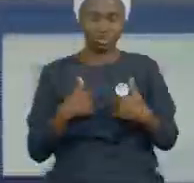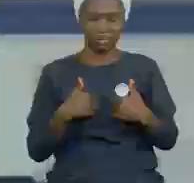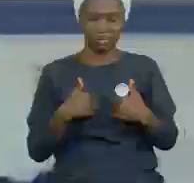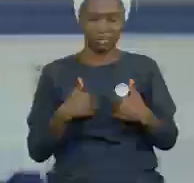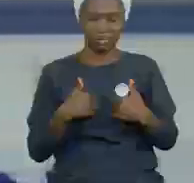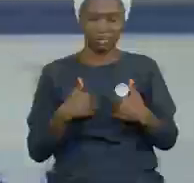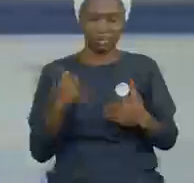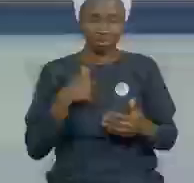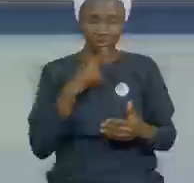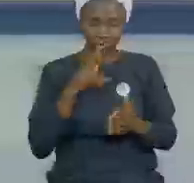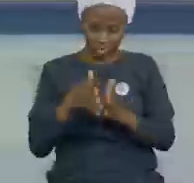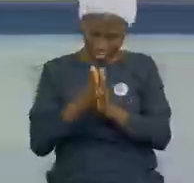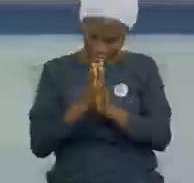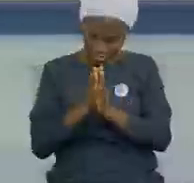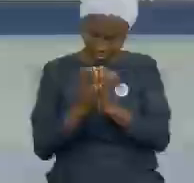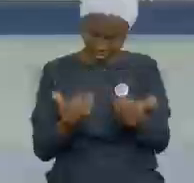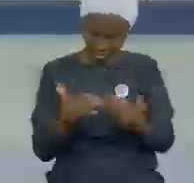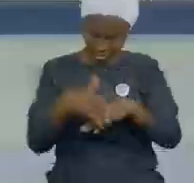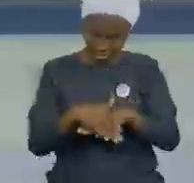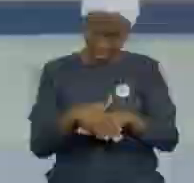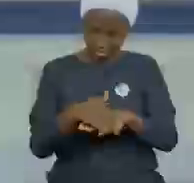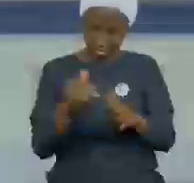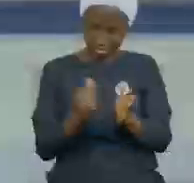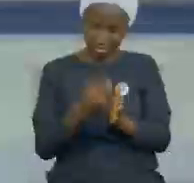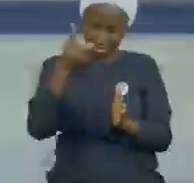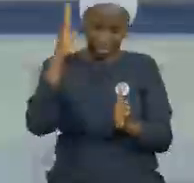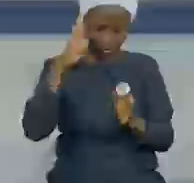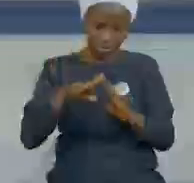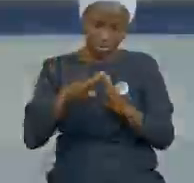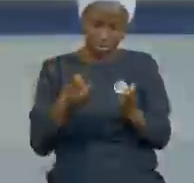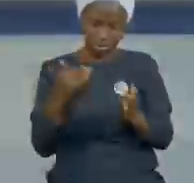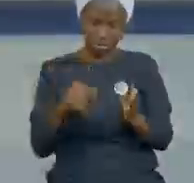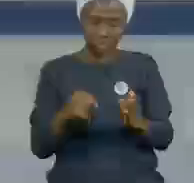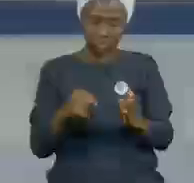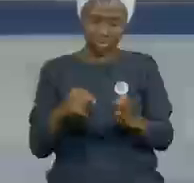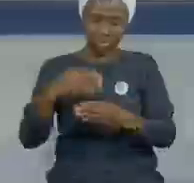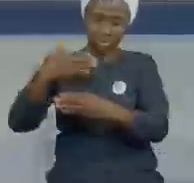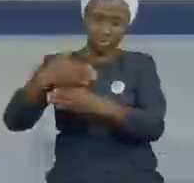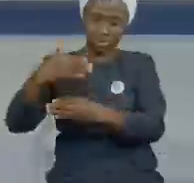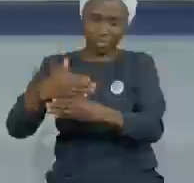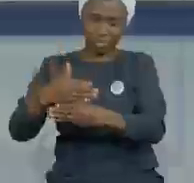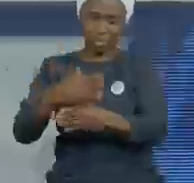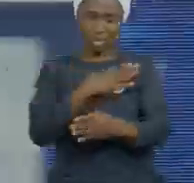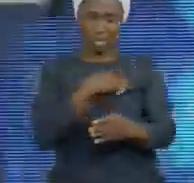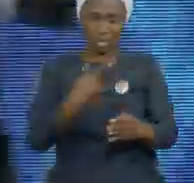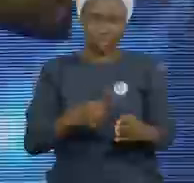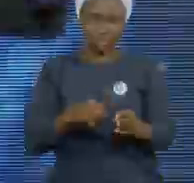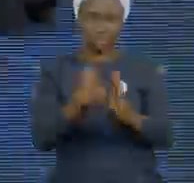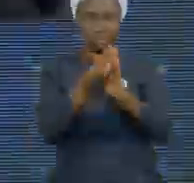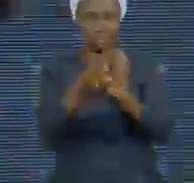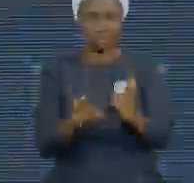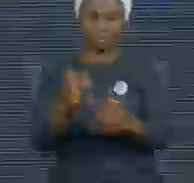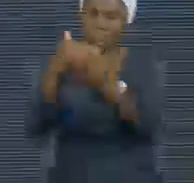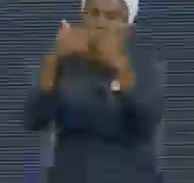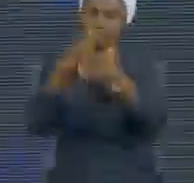We're asking tonight that you open the windows and the doors of heaven. And you shower